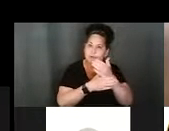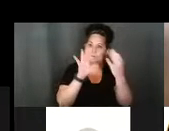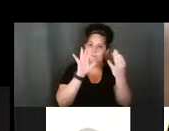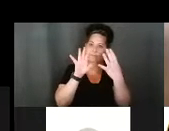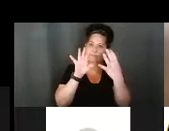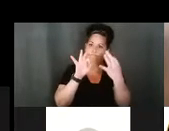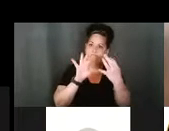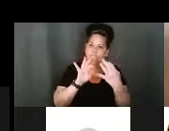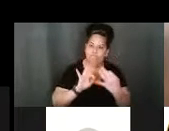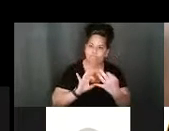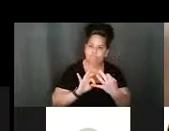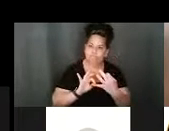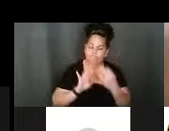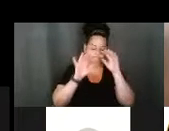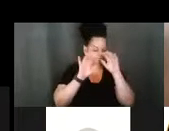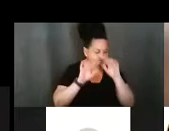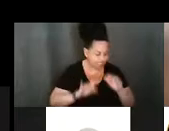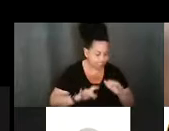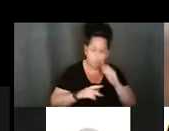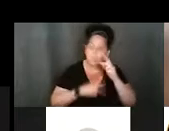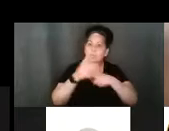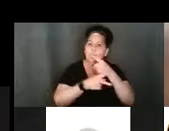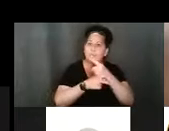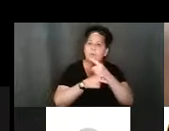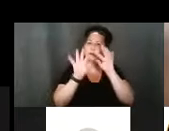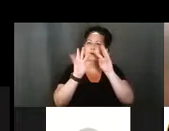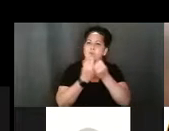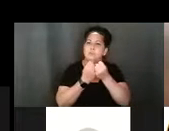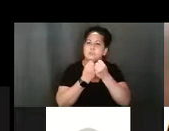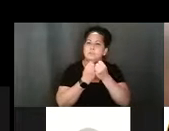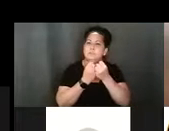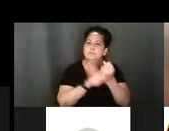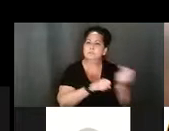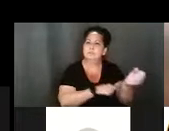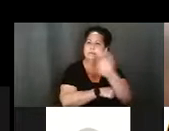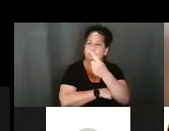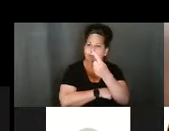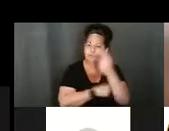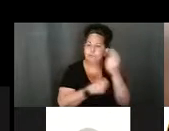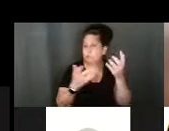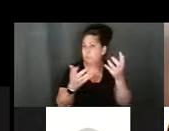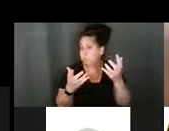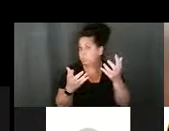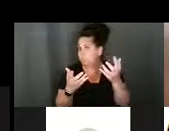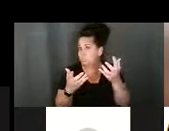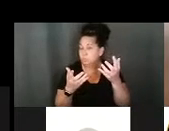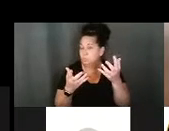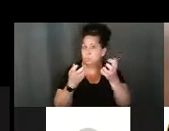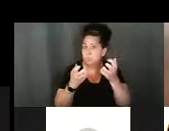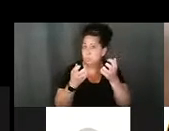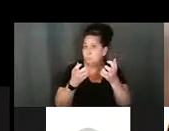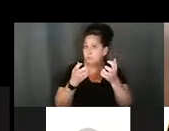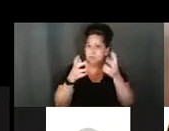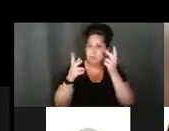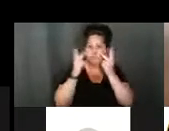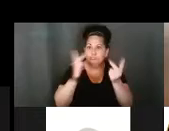to enter what types of workshops you would like to see for next school year. So please be sure to, on